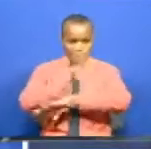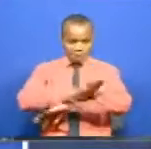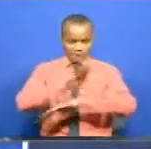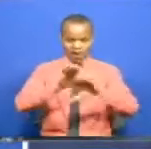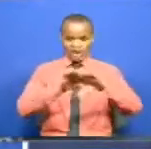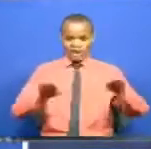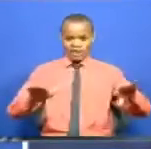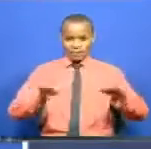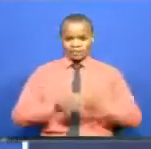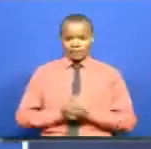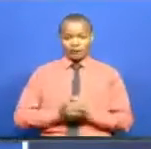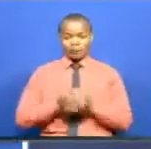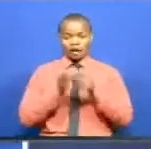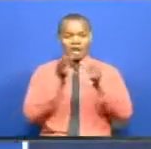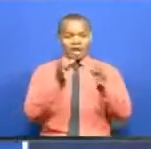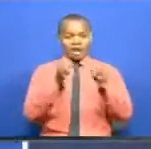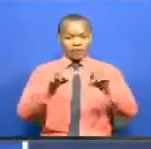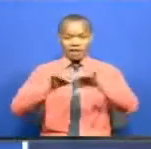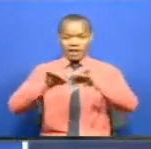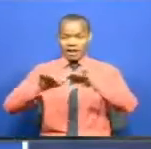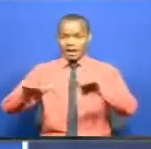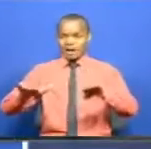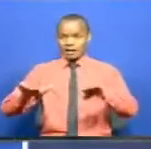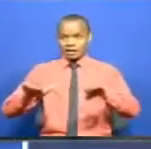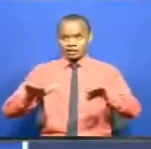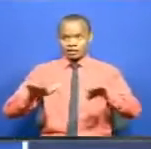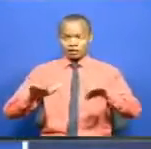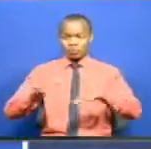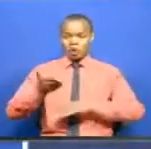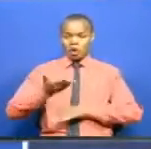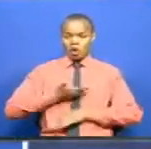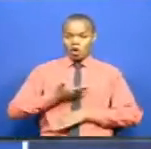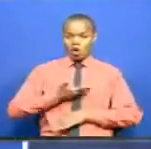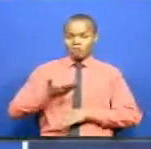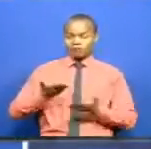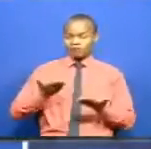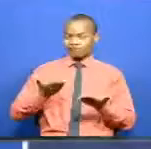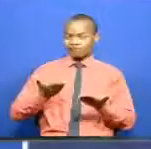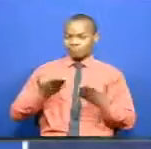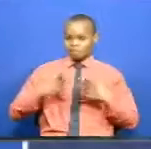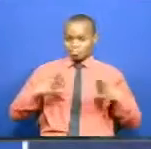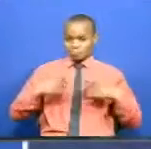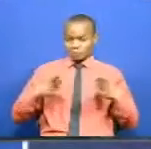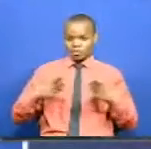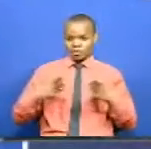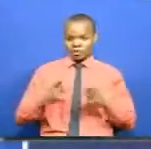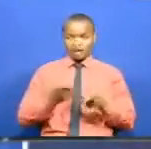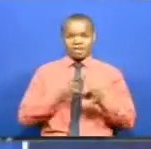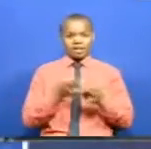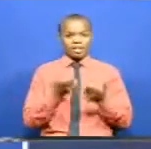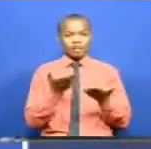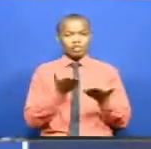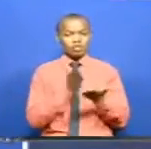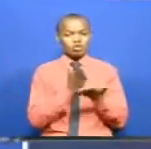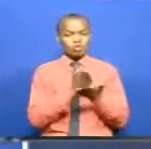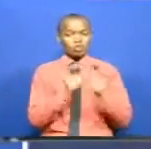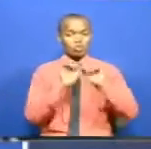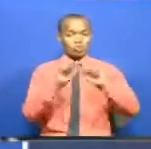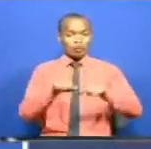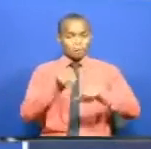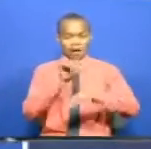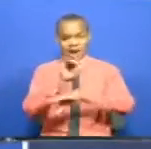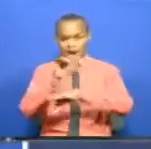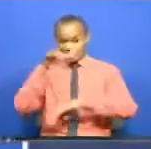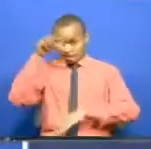kama pengine ardhi hizi ni za watu binafsi si za serikali, basi hapo tutaomba pia